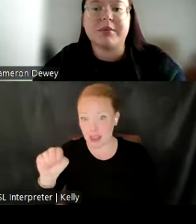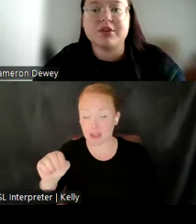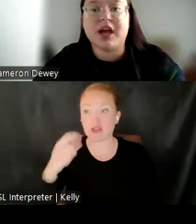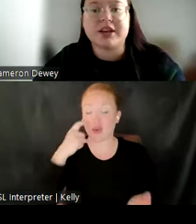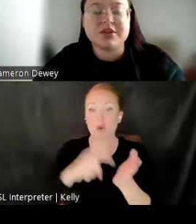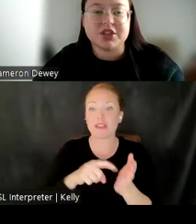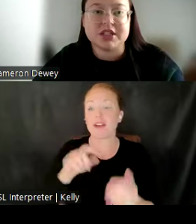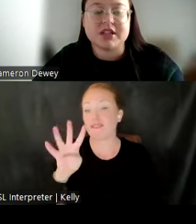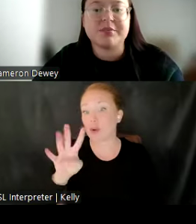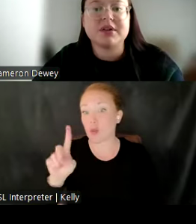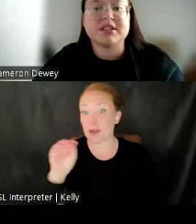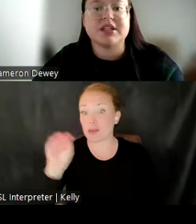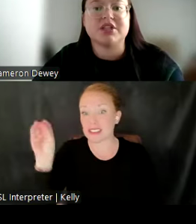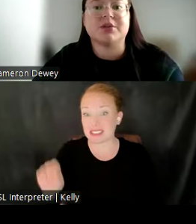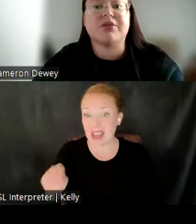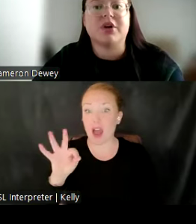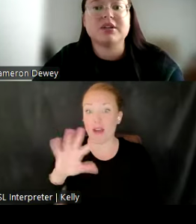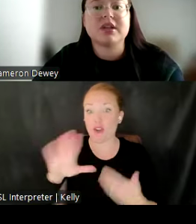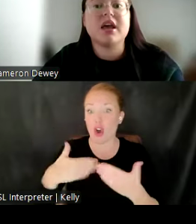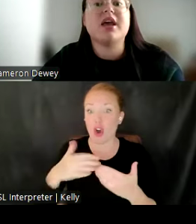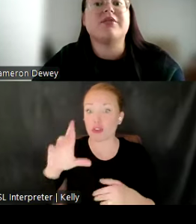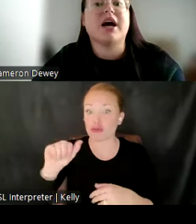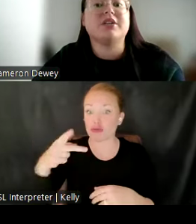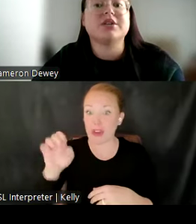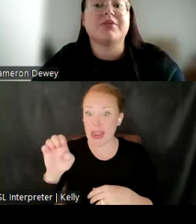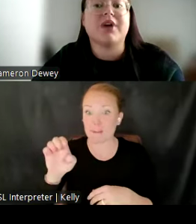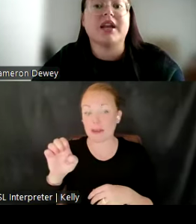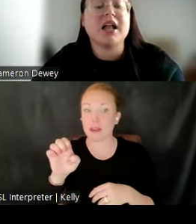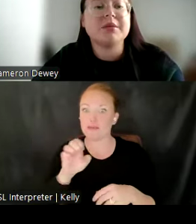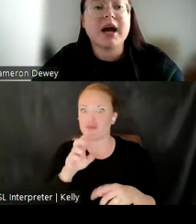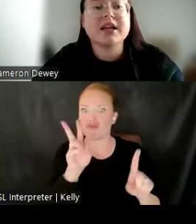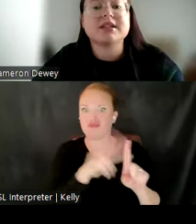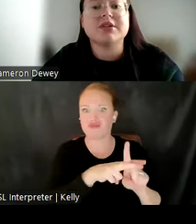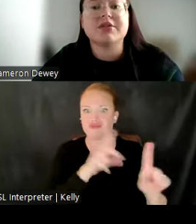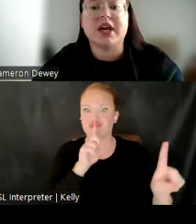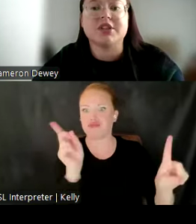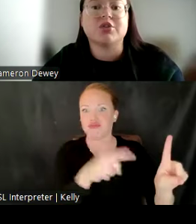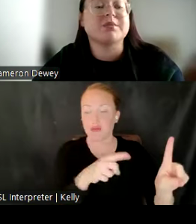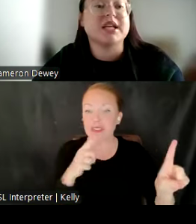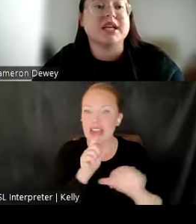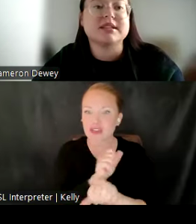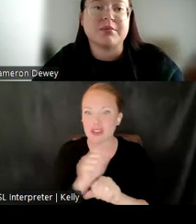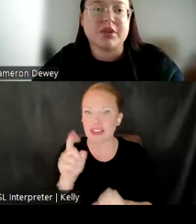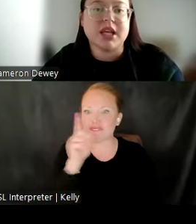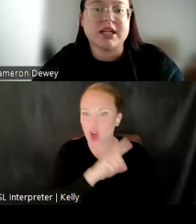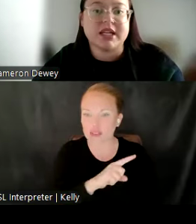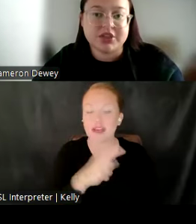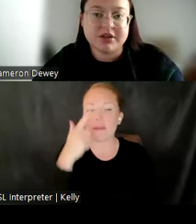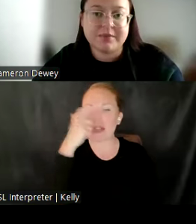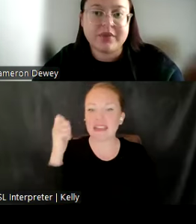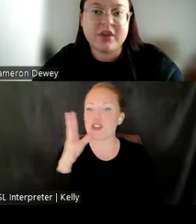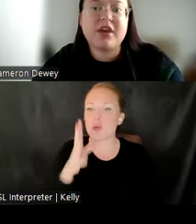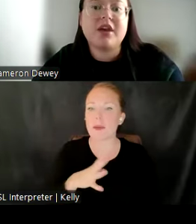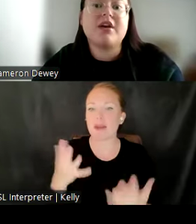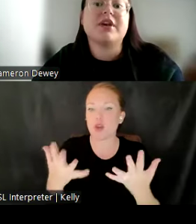rape accusations in a police agency were false and filed to provide an alibi, seek revenge, or obtain sympathy and